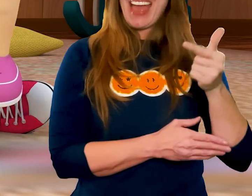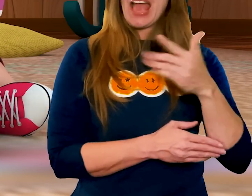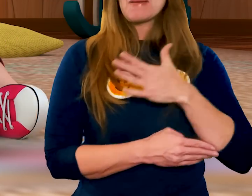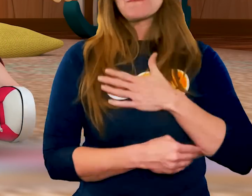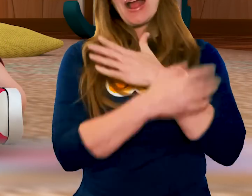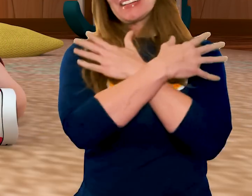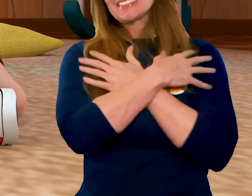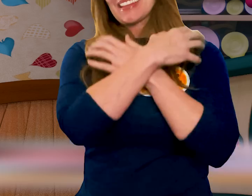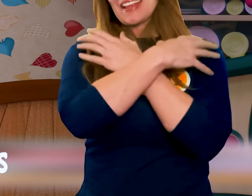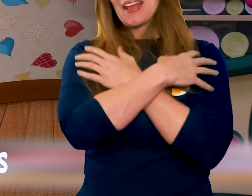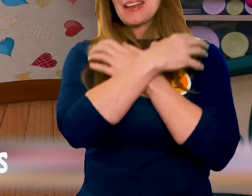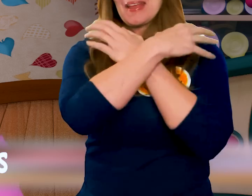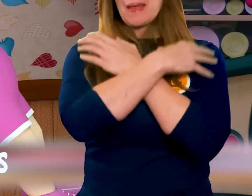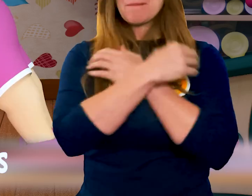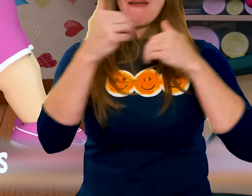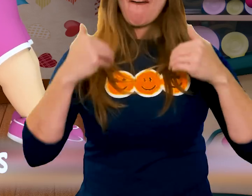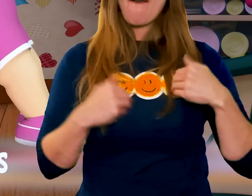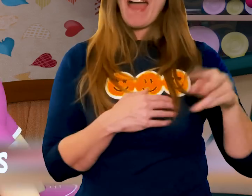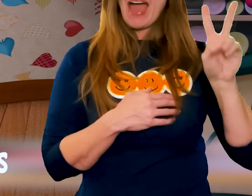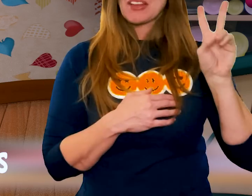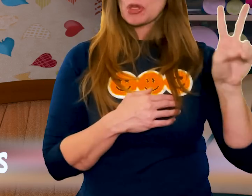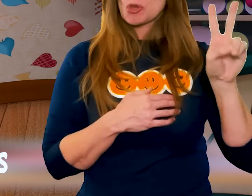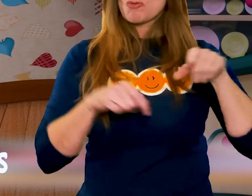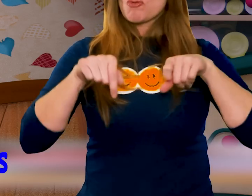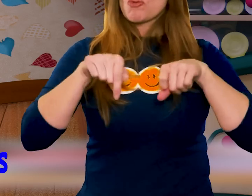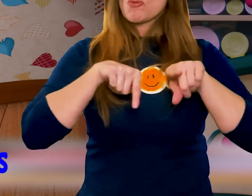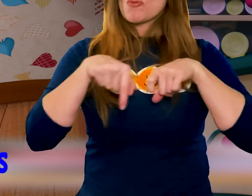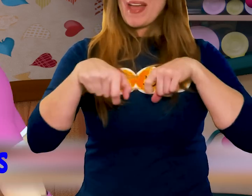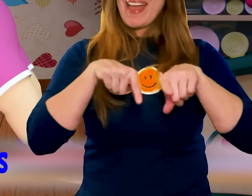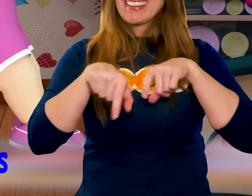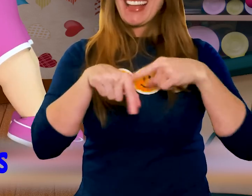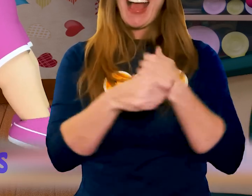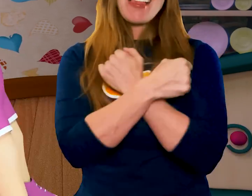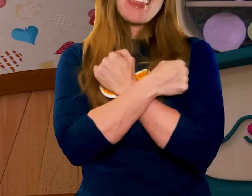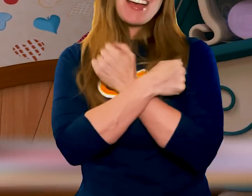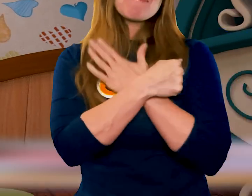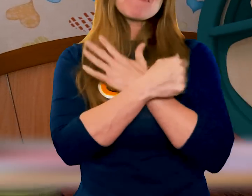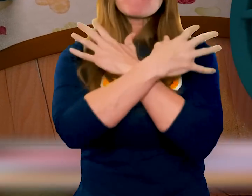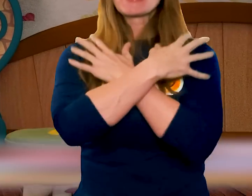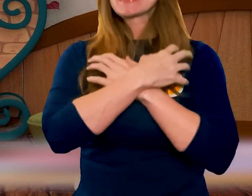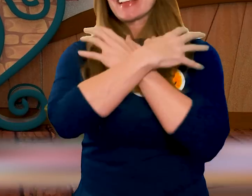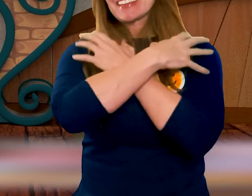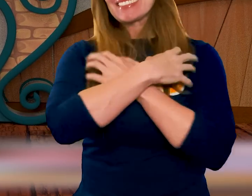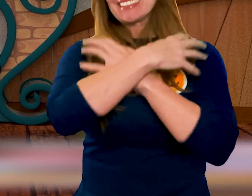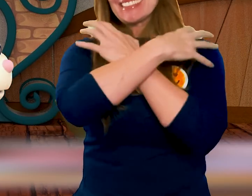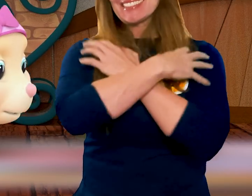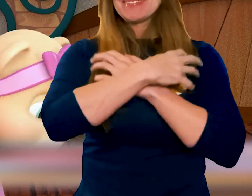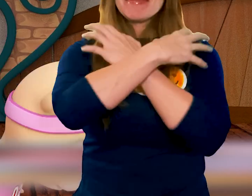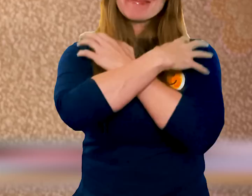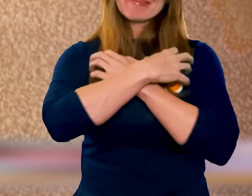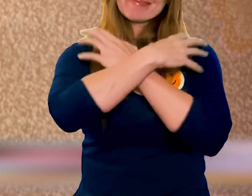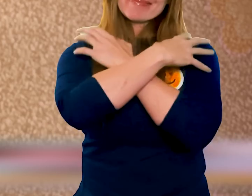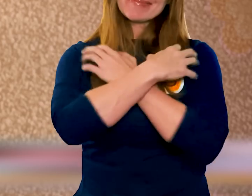legs two legs my teddy bear has two legs I love